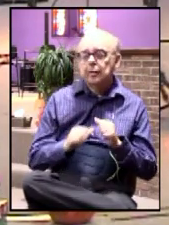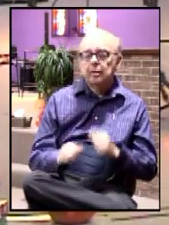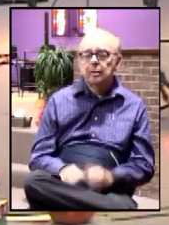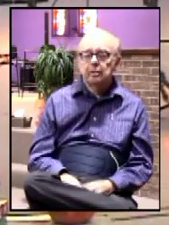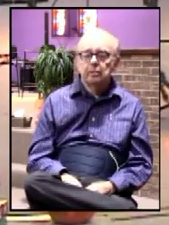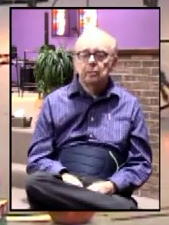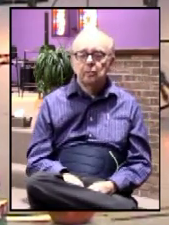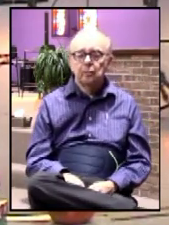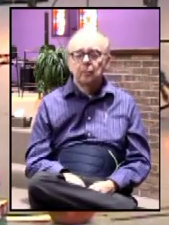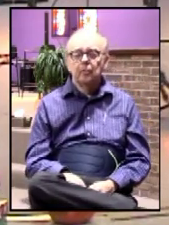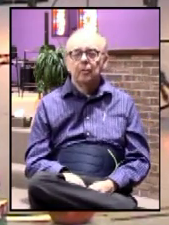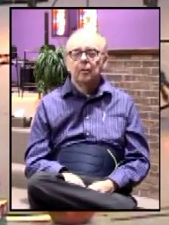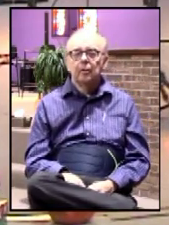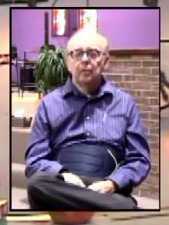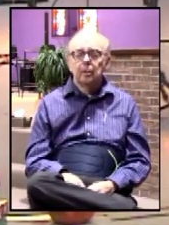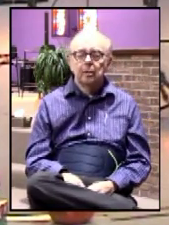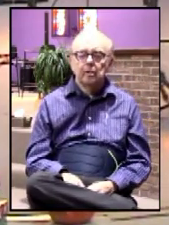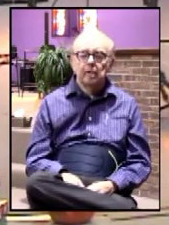another.